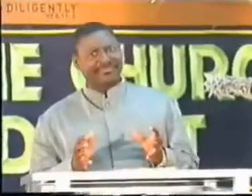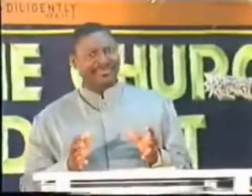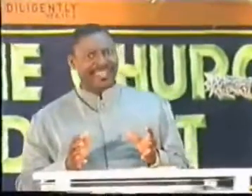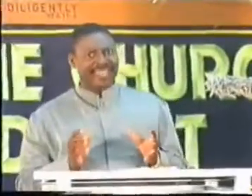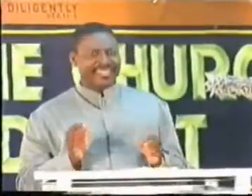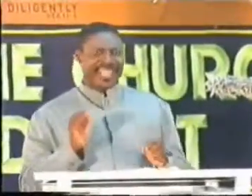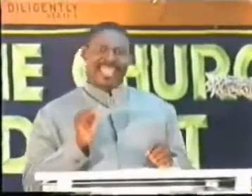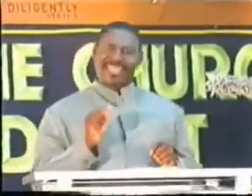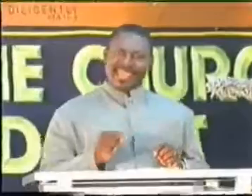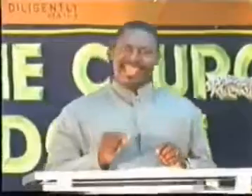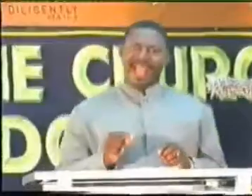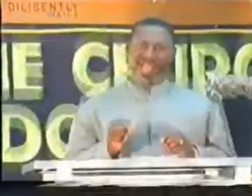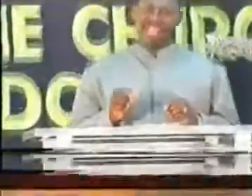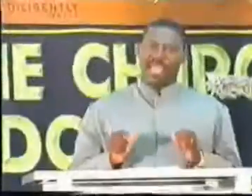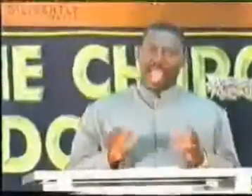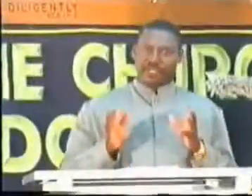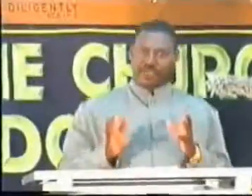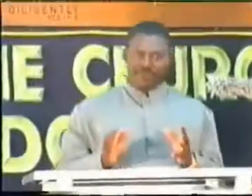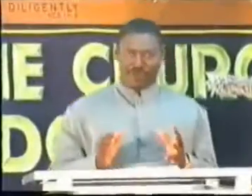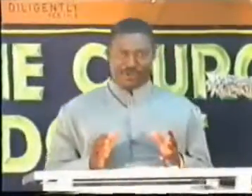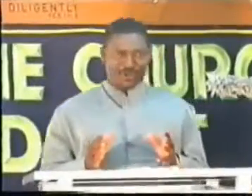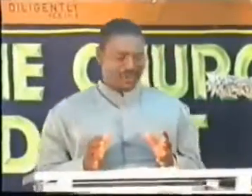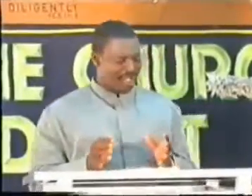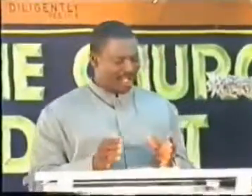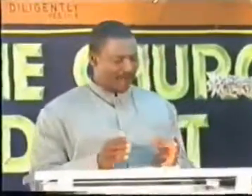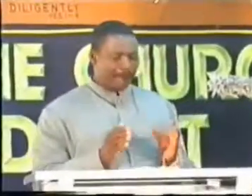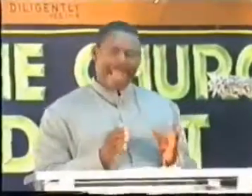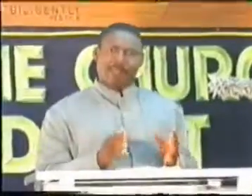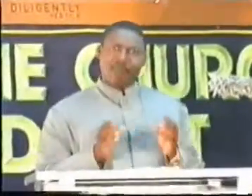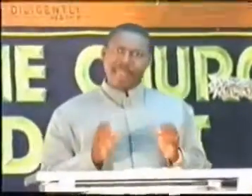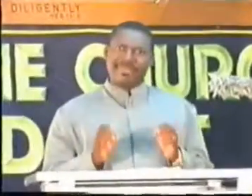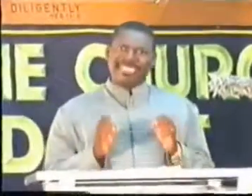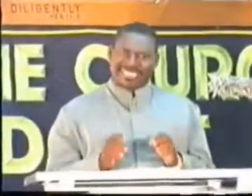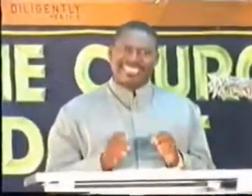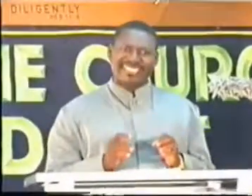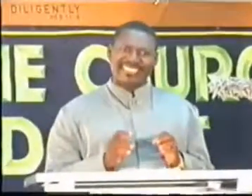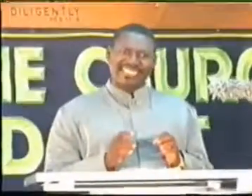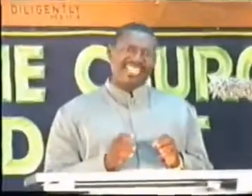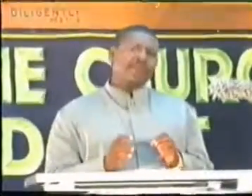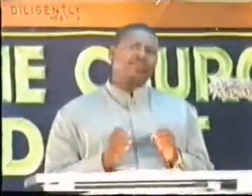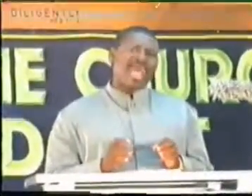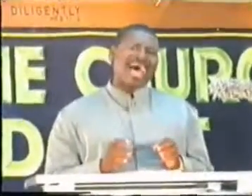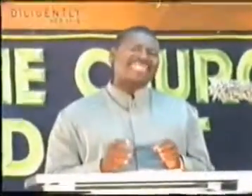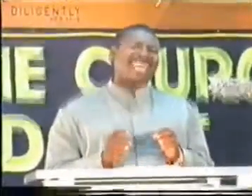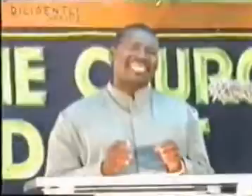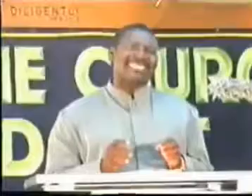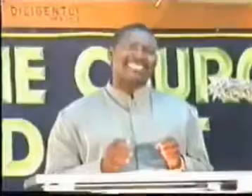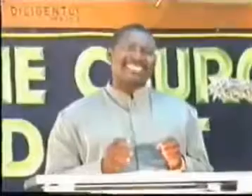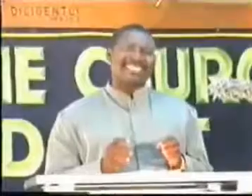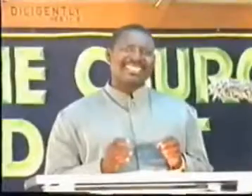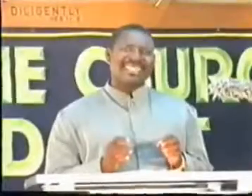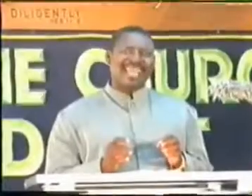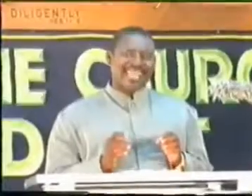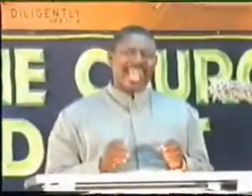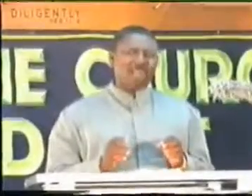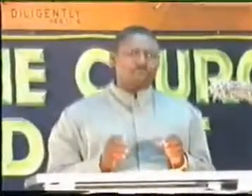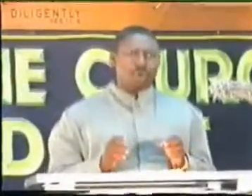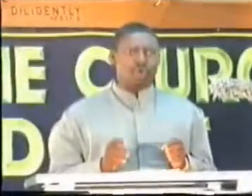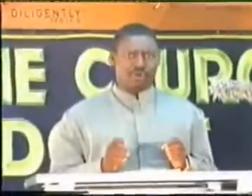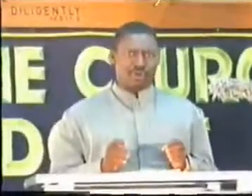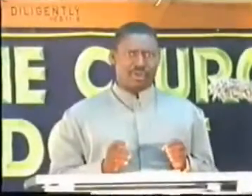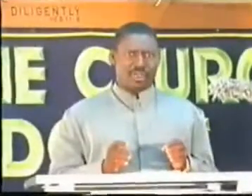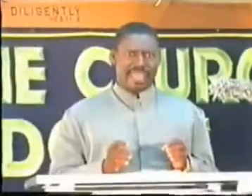chetre say yenia yabe a Christophono Bible baby say yen tia tight and ye